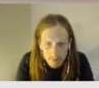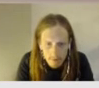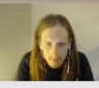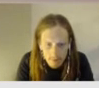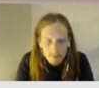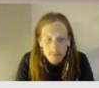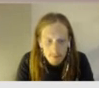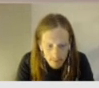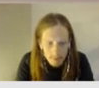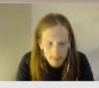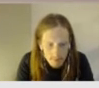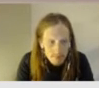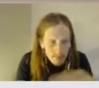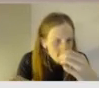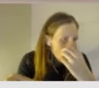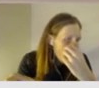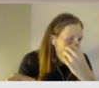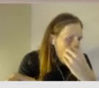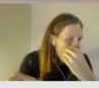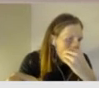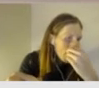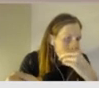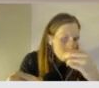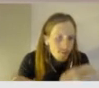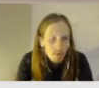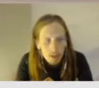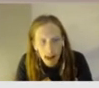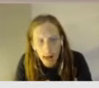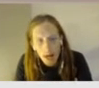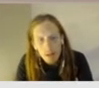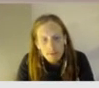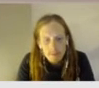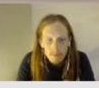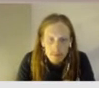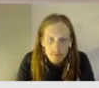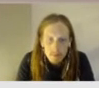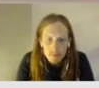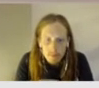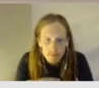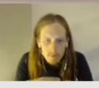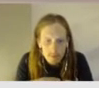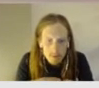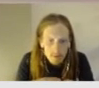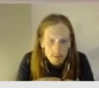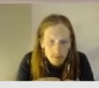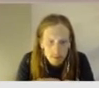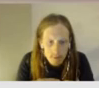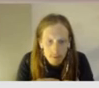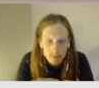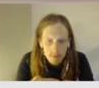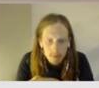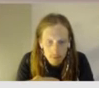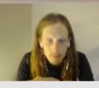in common. Mm. And so, you know, kind of these pictures are born out of, I guess, my desire to try to find some relatability